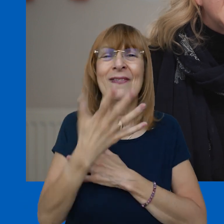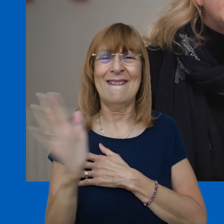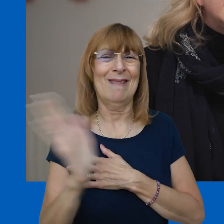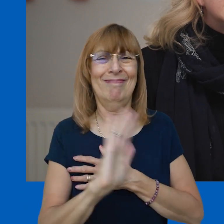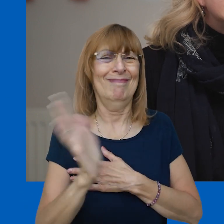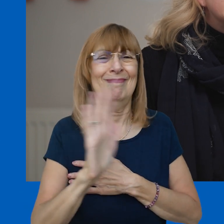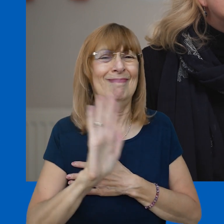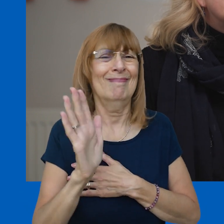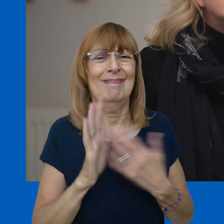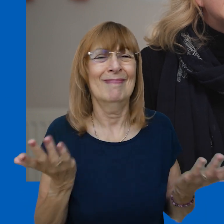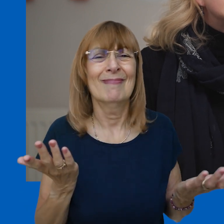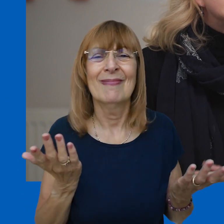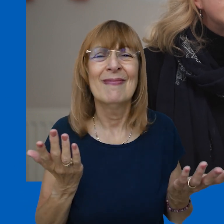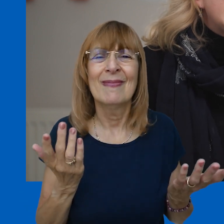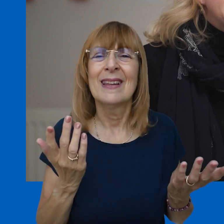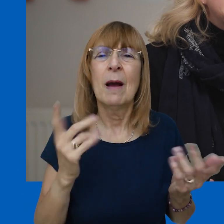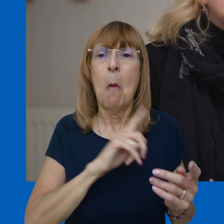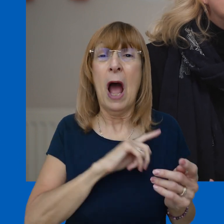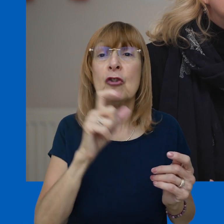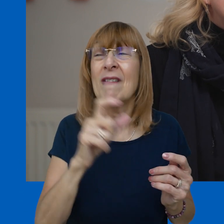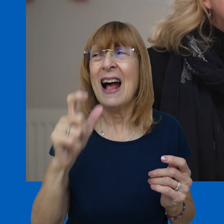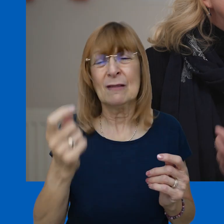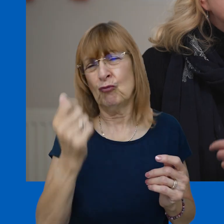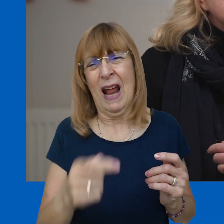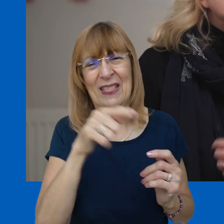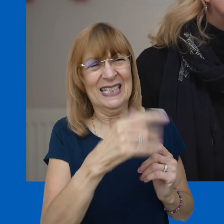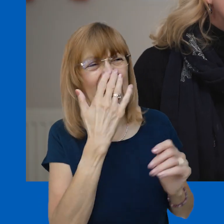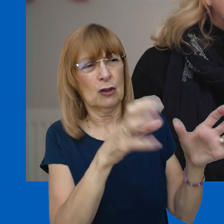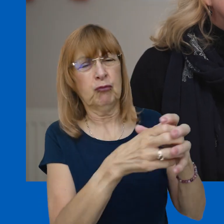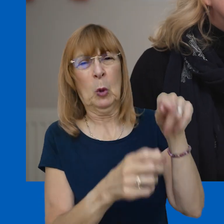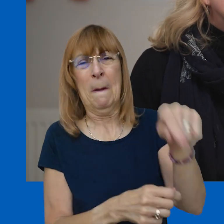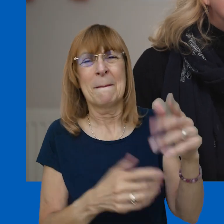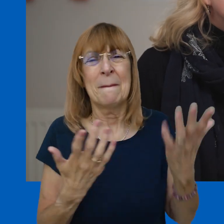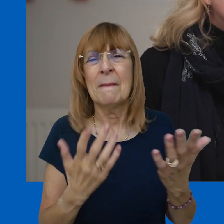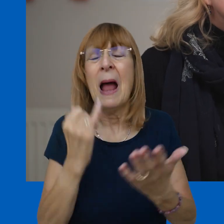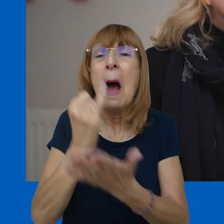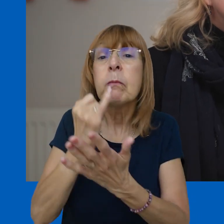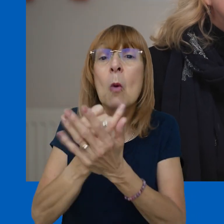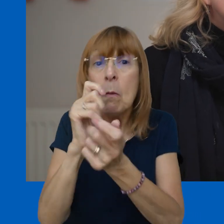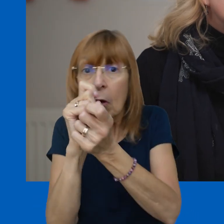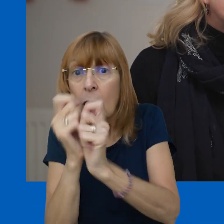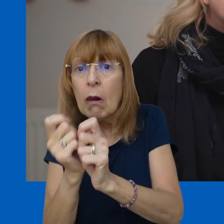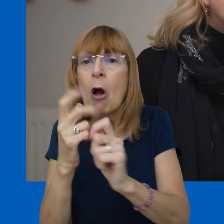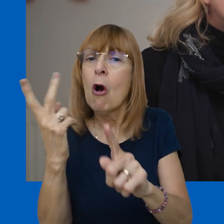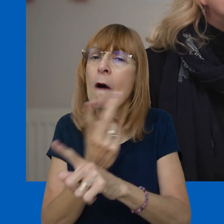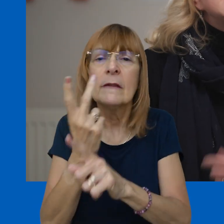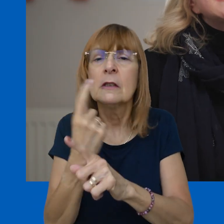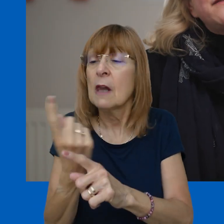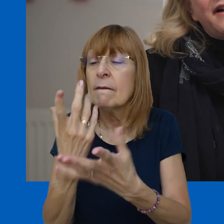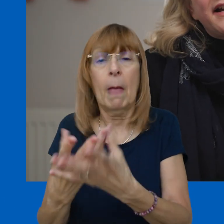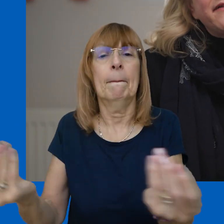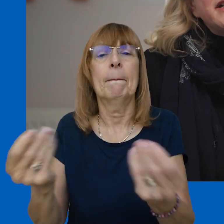usually recommended because cervical cancer is rare in this age group and abnormal changes often go back to normal on their own. Also, if you're